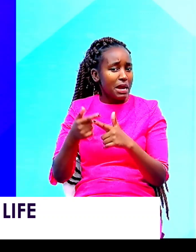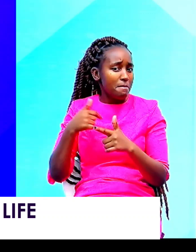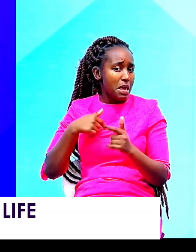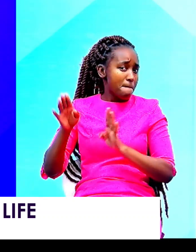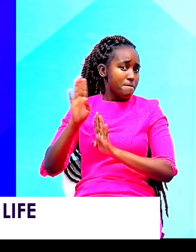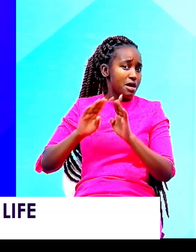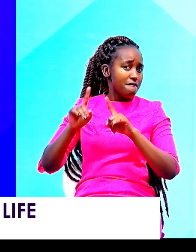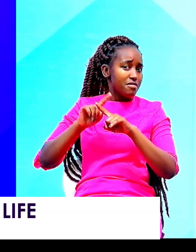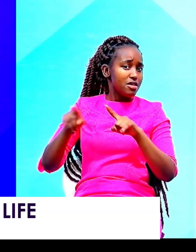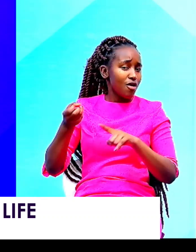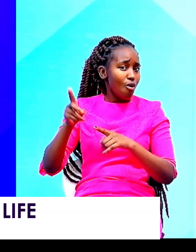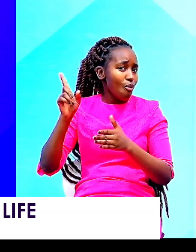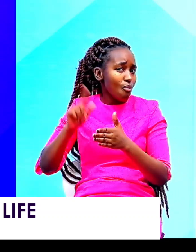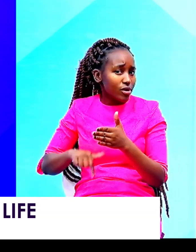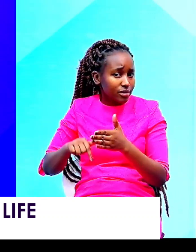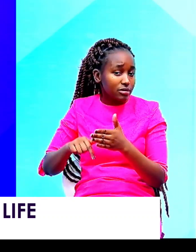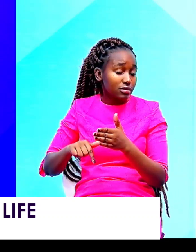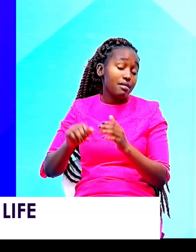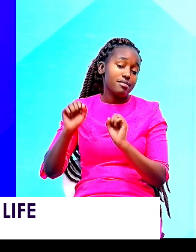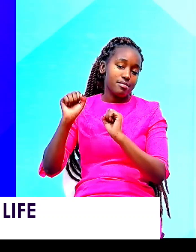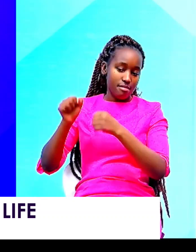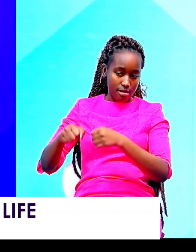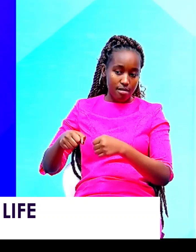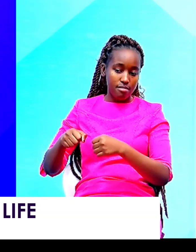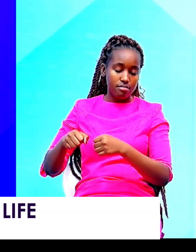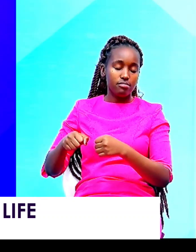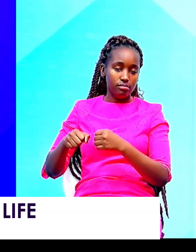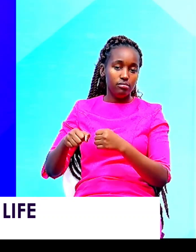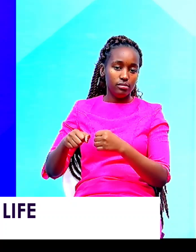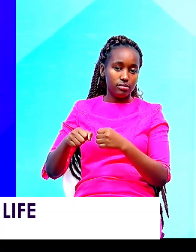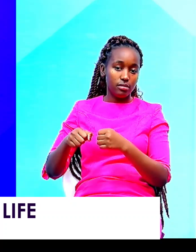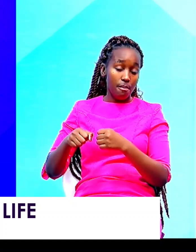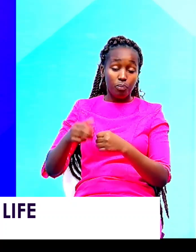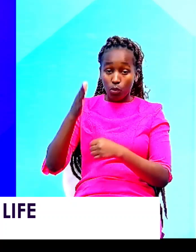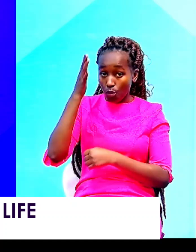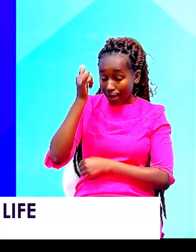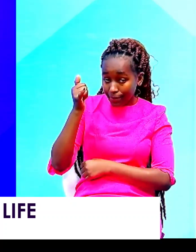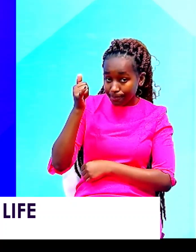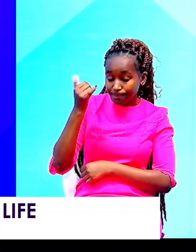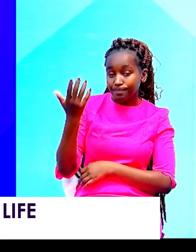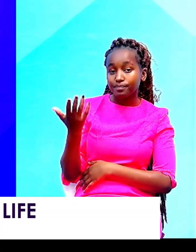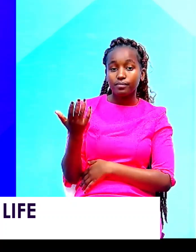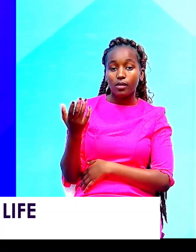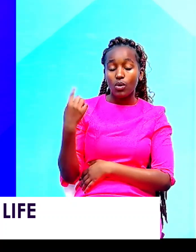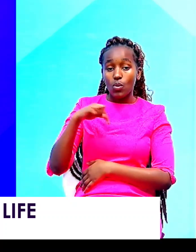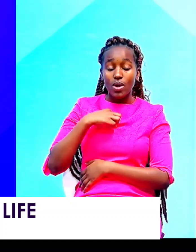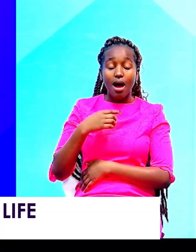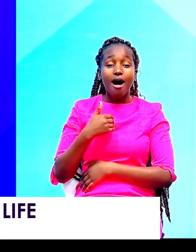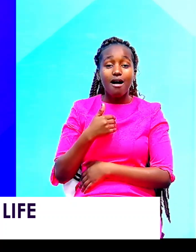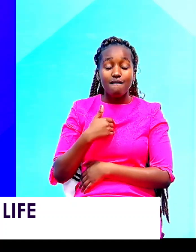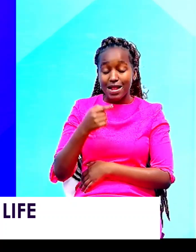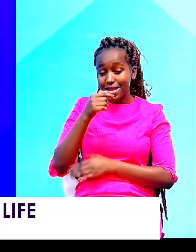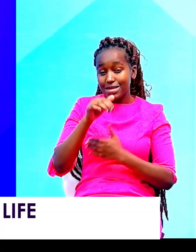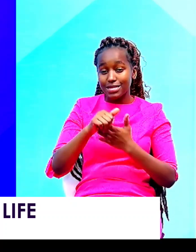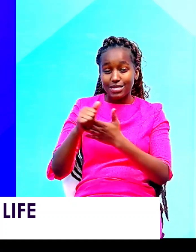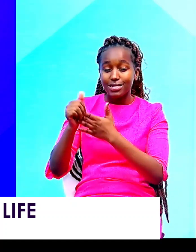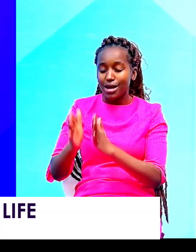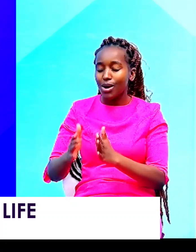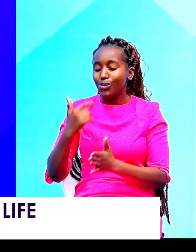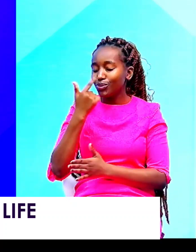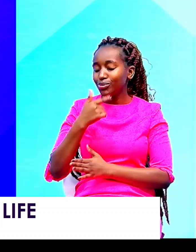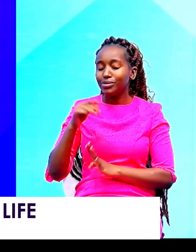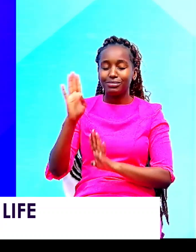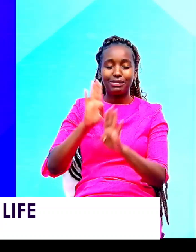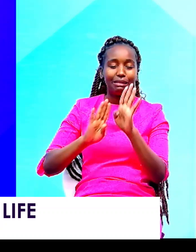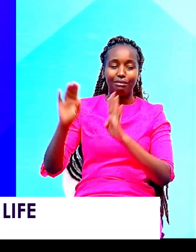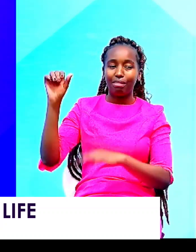differently? Yes, I would. Because we have leaders that are very funny, leaders that do